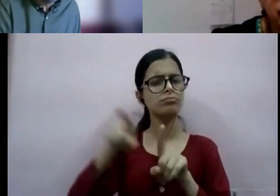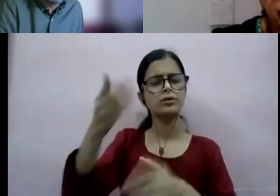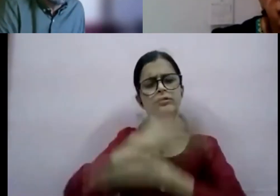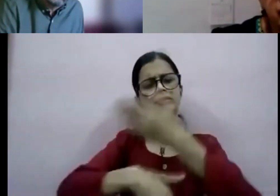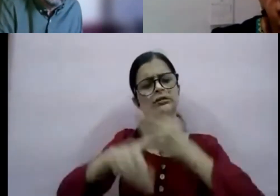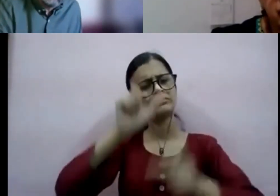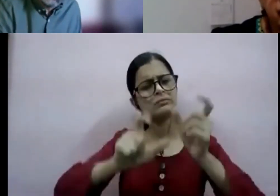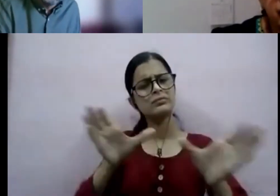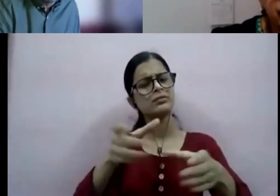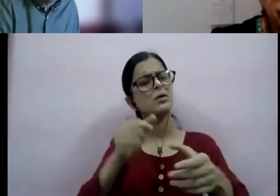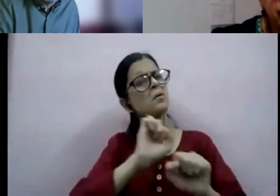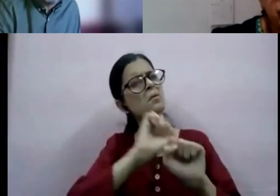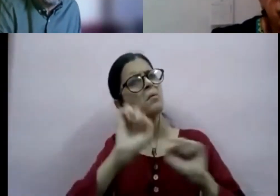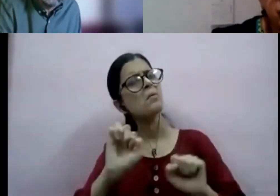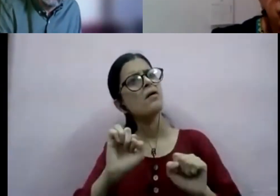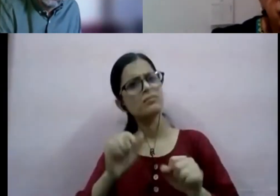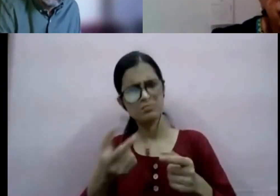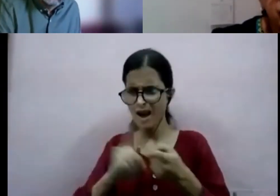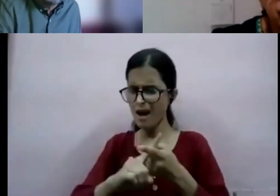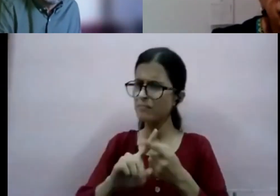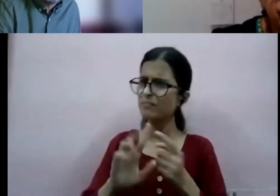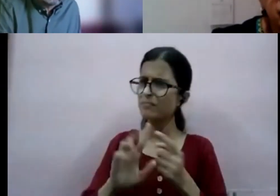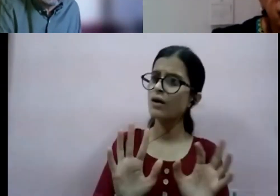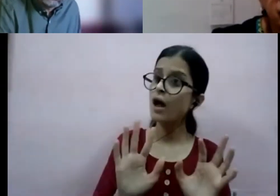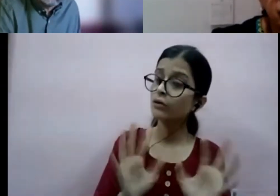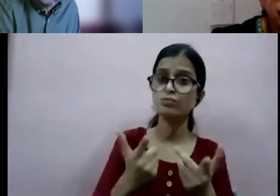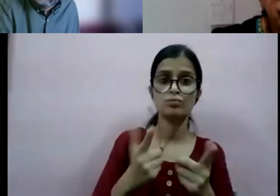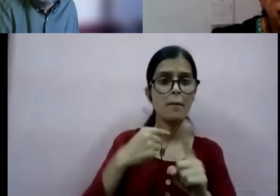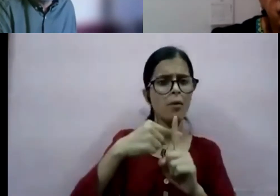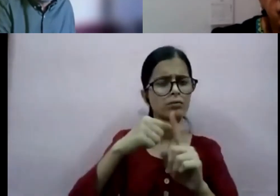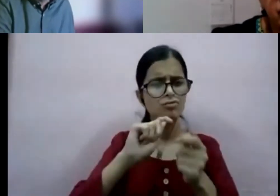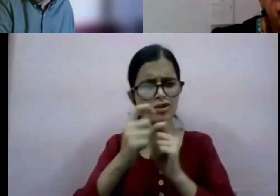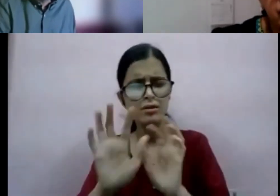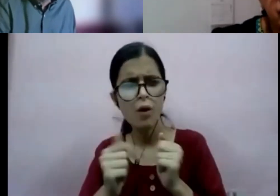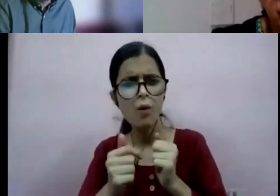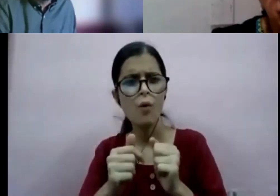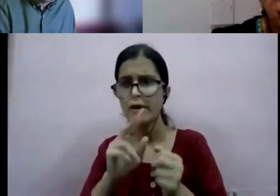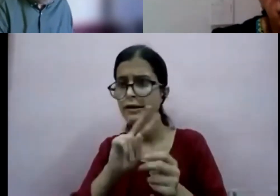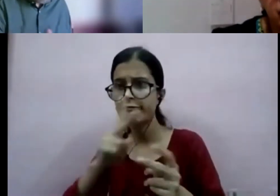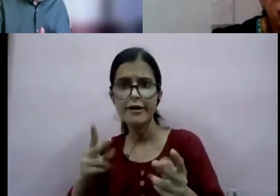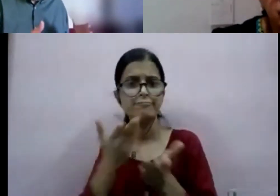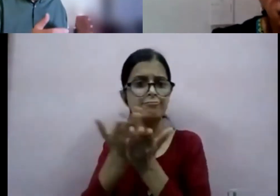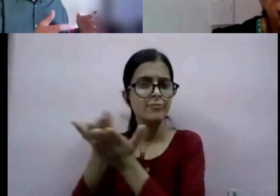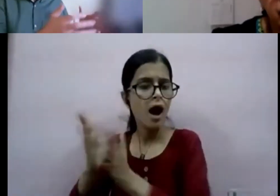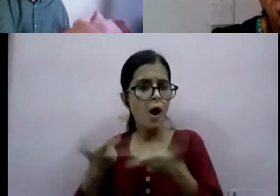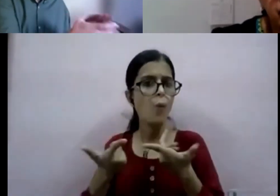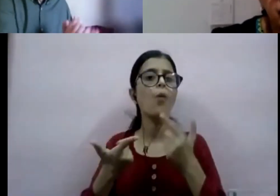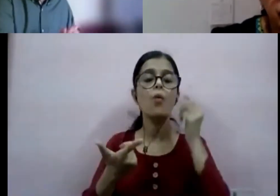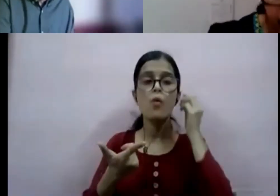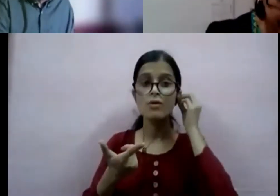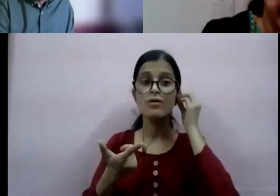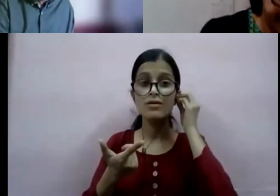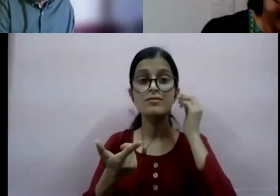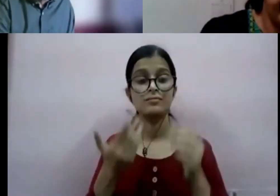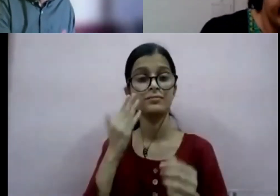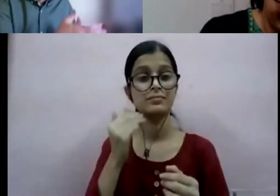weren't consulted about what should happen. They weren't consulted about the implications of some of the decisions. So we closed down